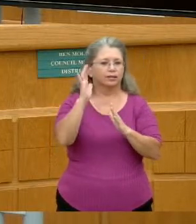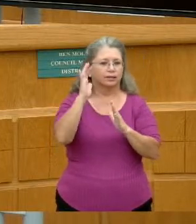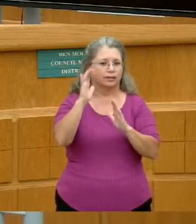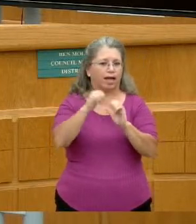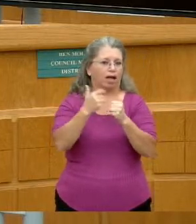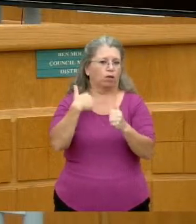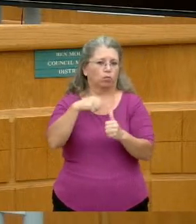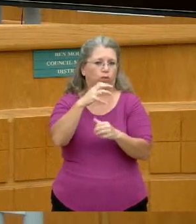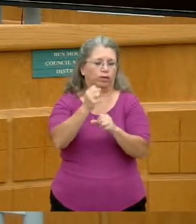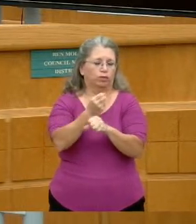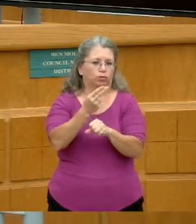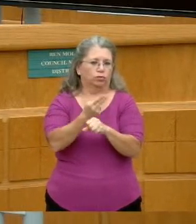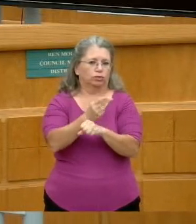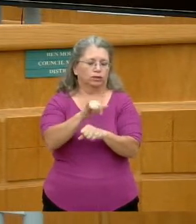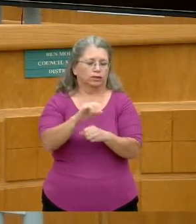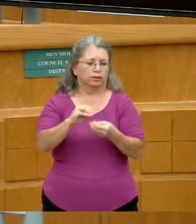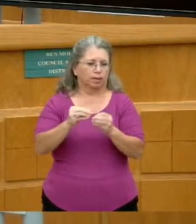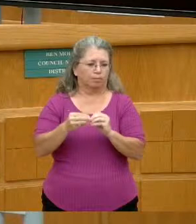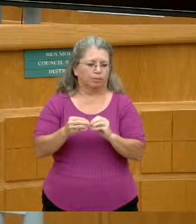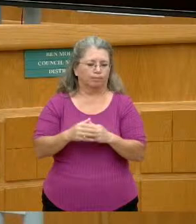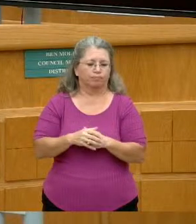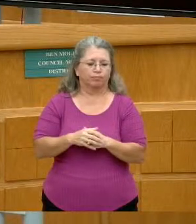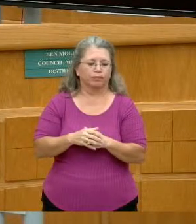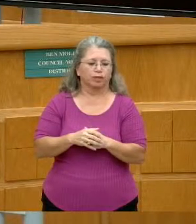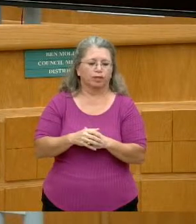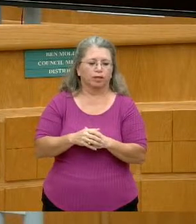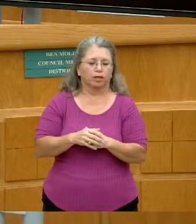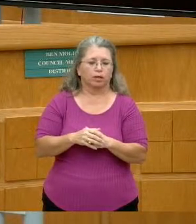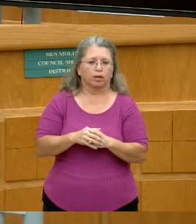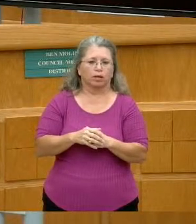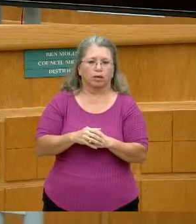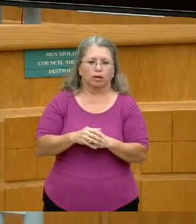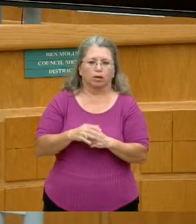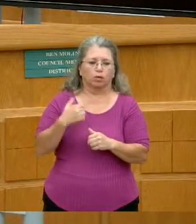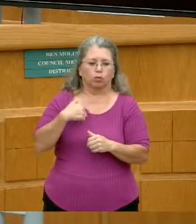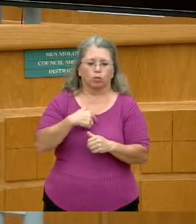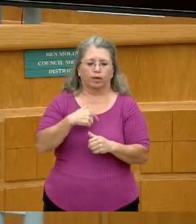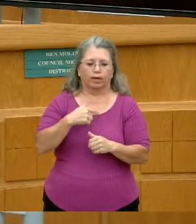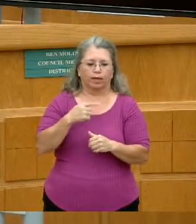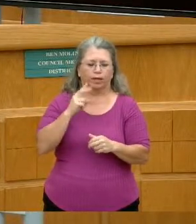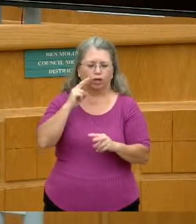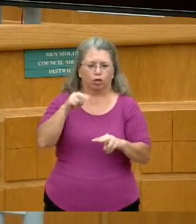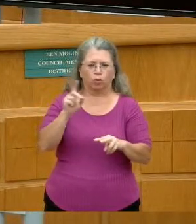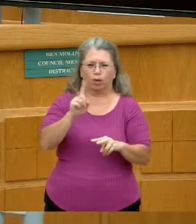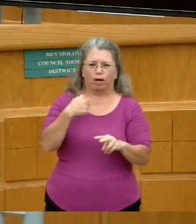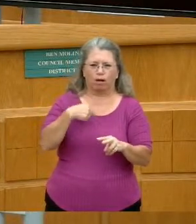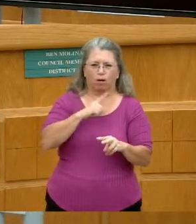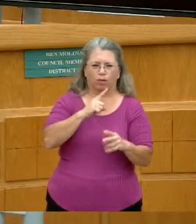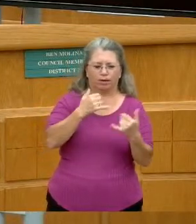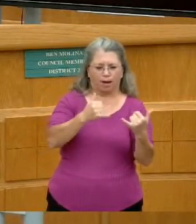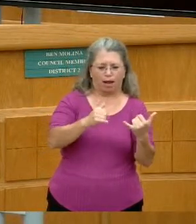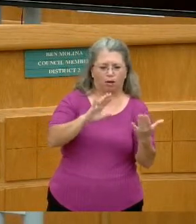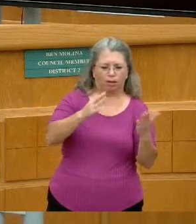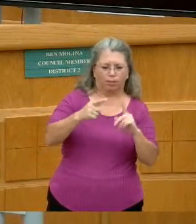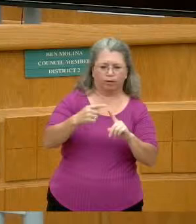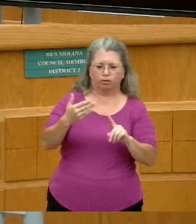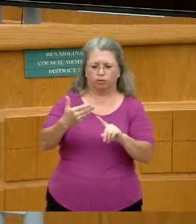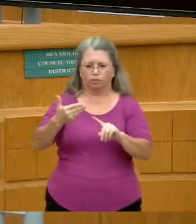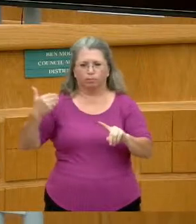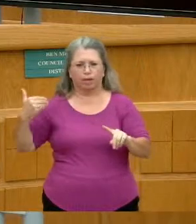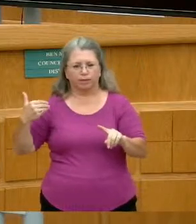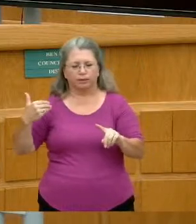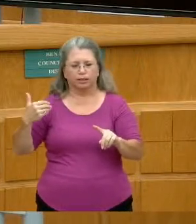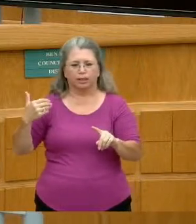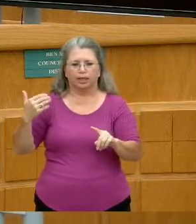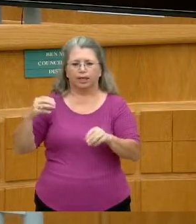us is where are we at compared to some other point in time. Back here in late May, early June, this number